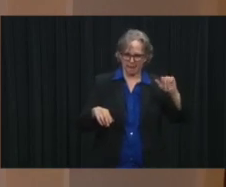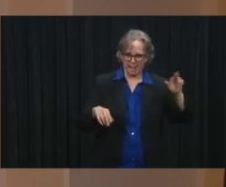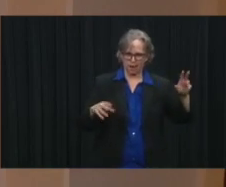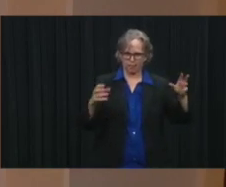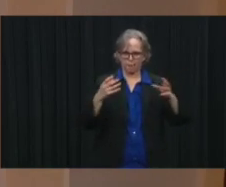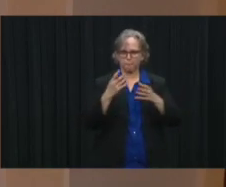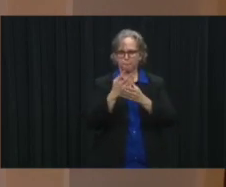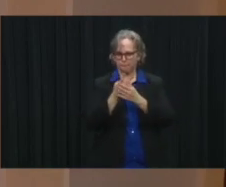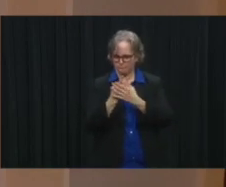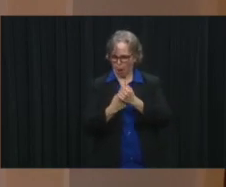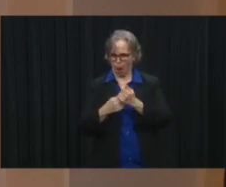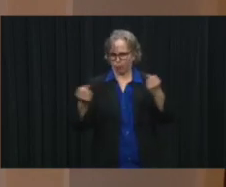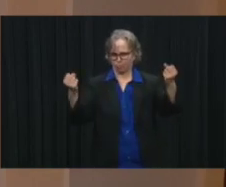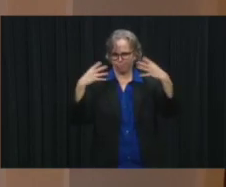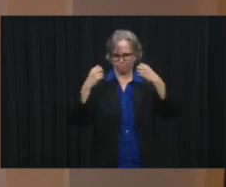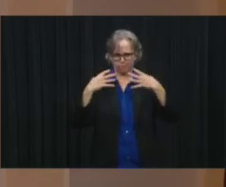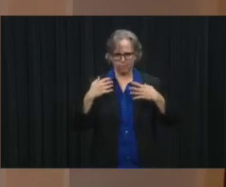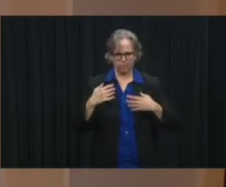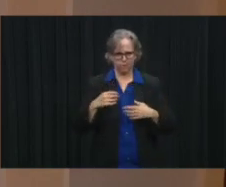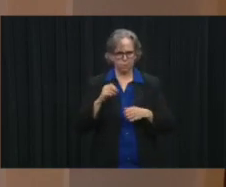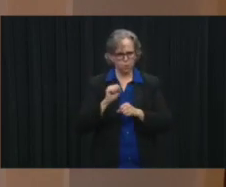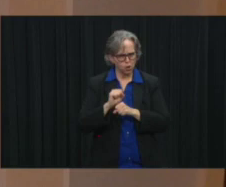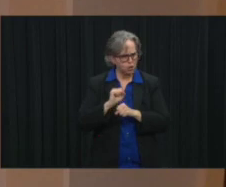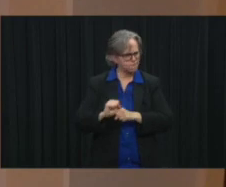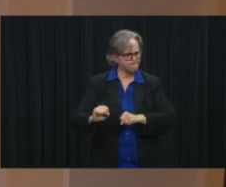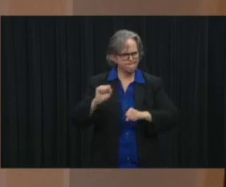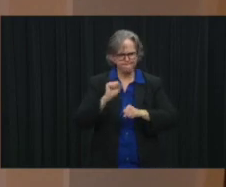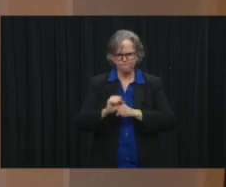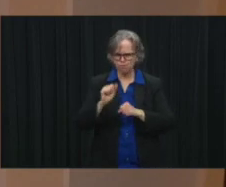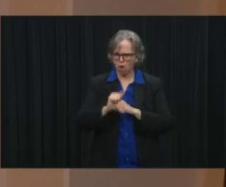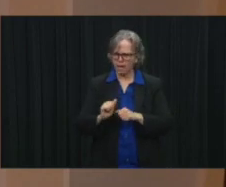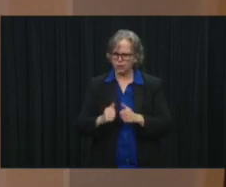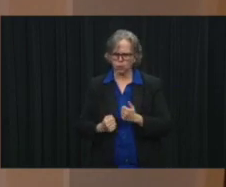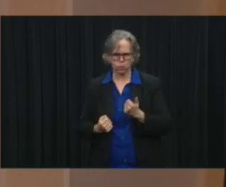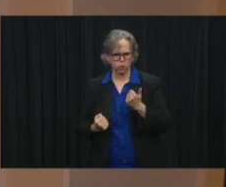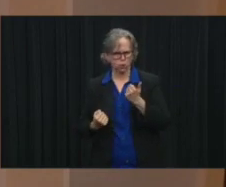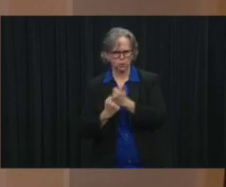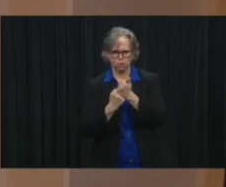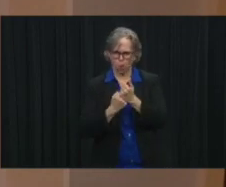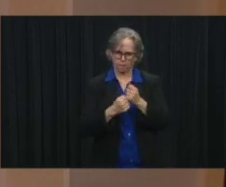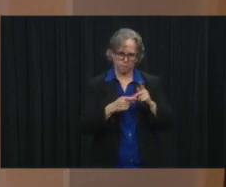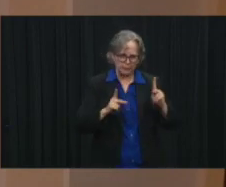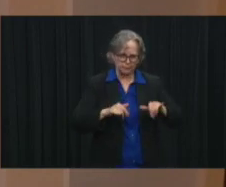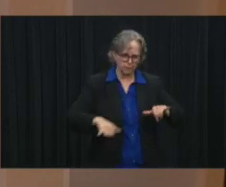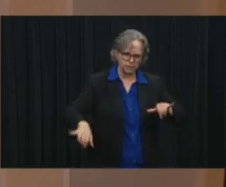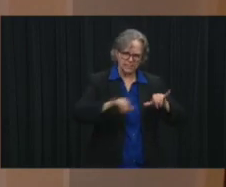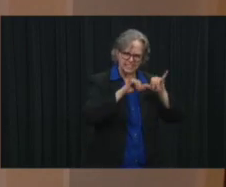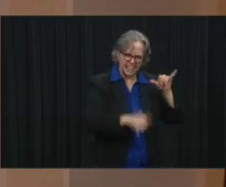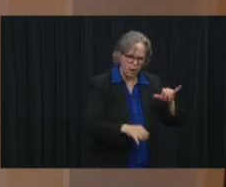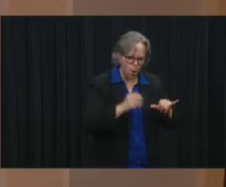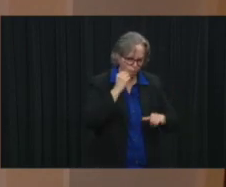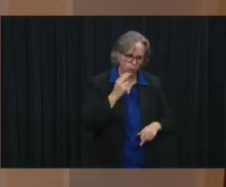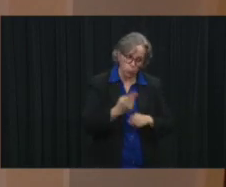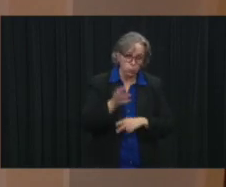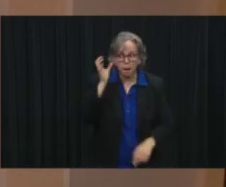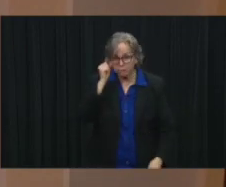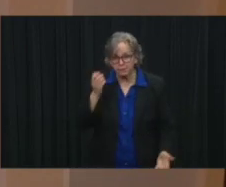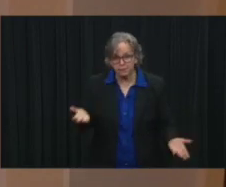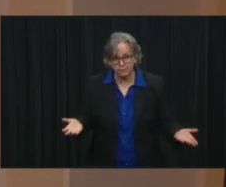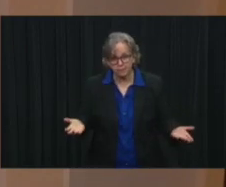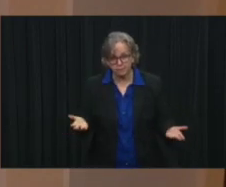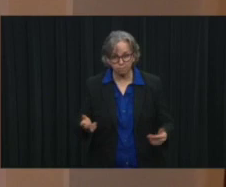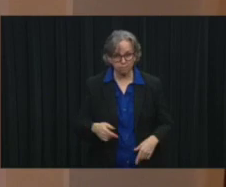the stay-at-home order in a common sense way to make sure that businesses are doing what they need to do